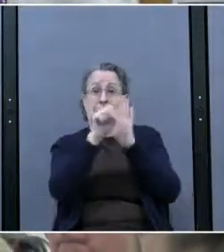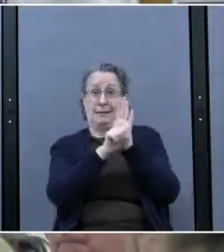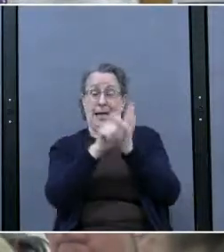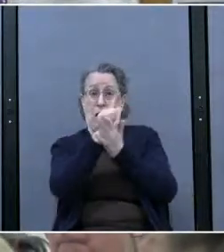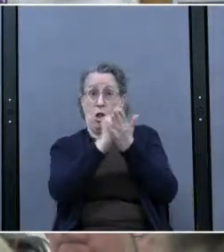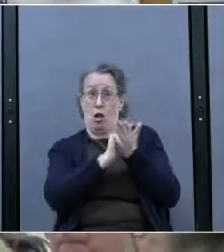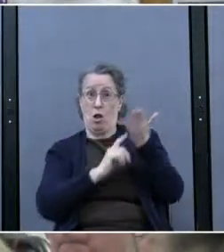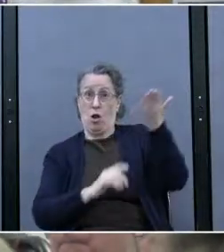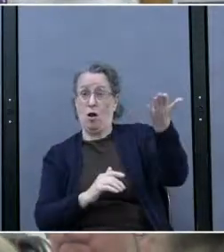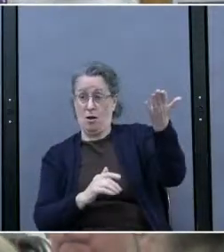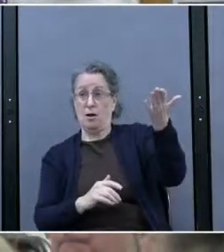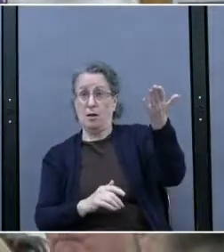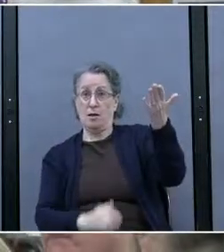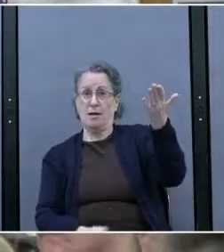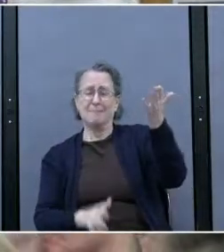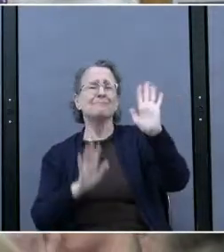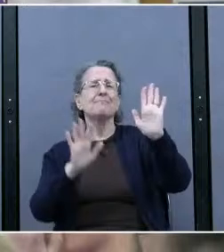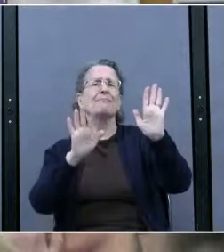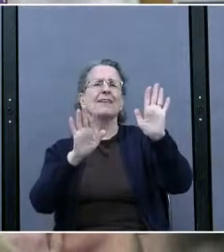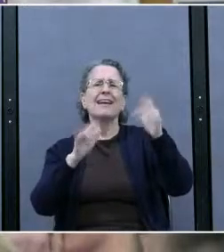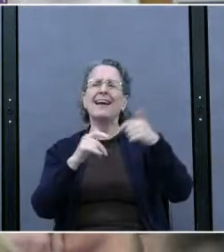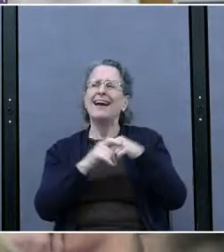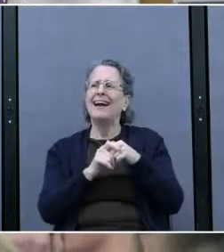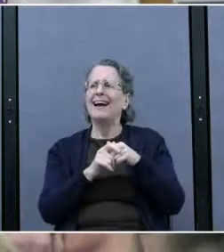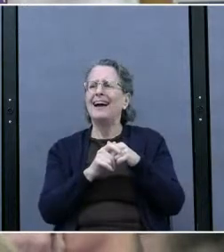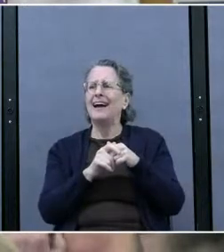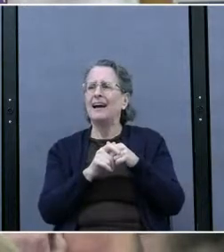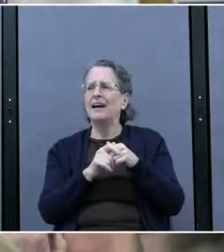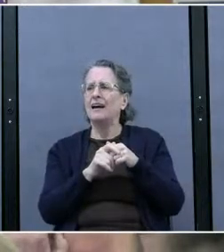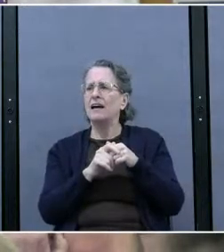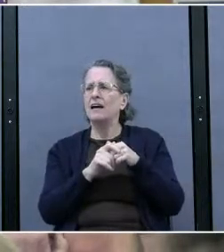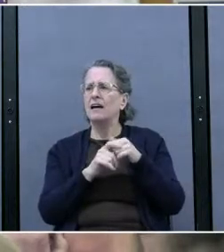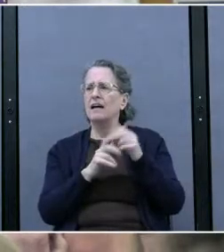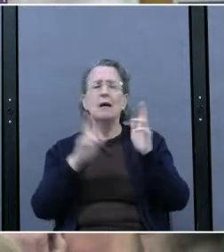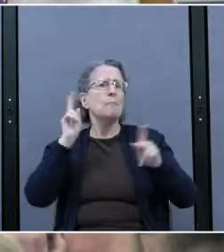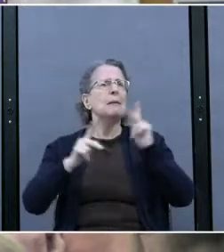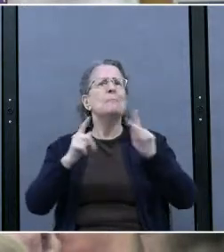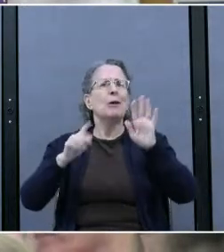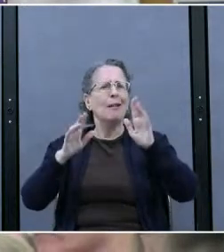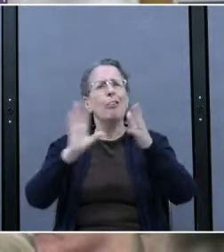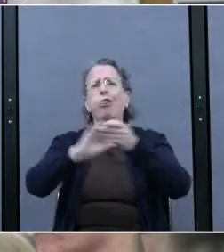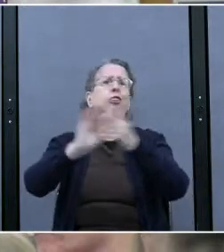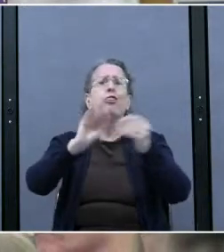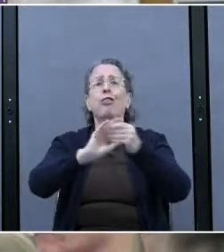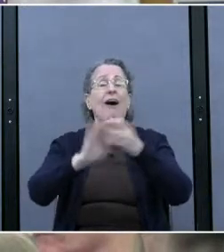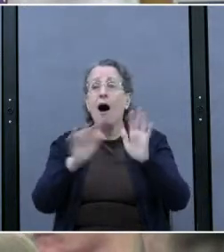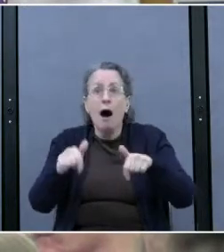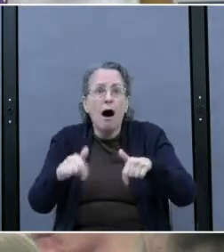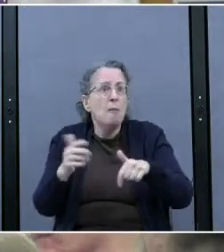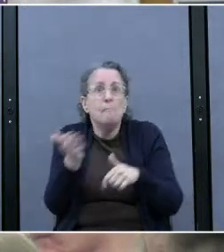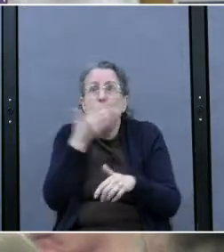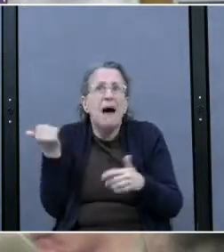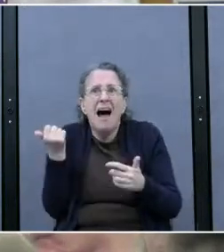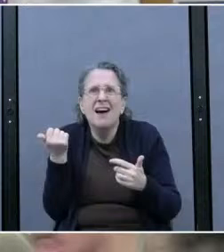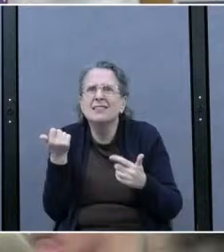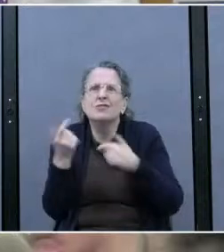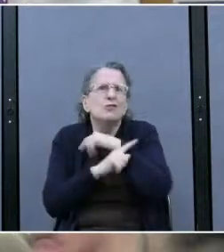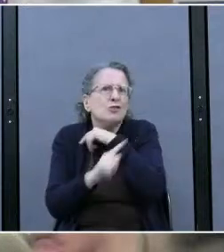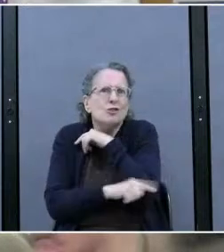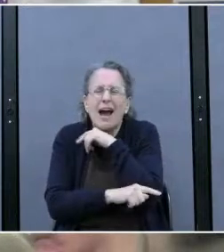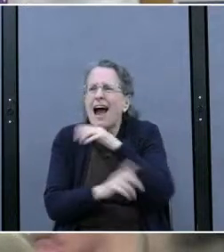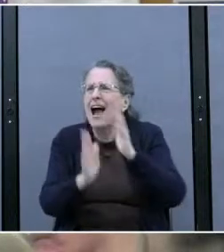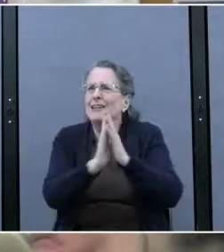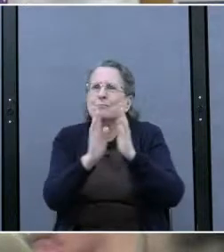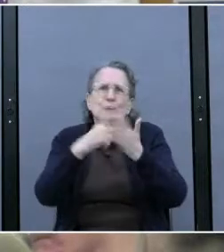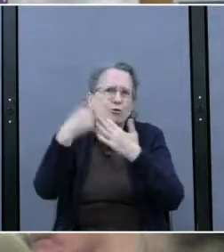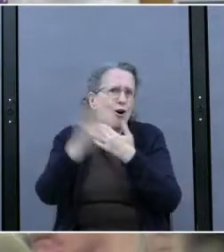the system, I've heard Brattleboro's system referred to as a Cadillac system around the state, because we have municipal compost,